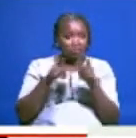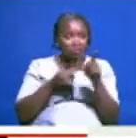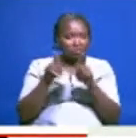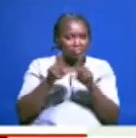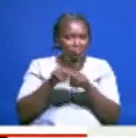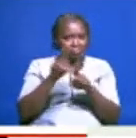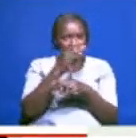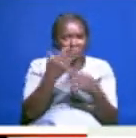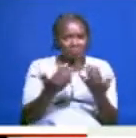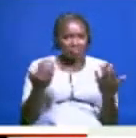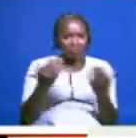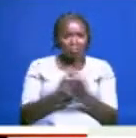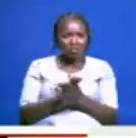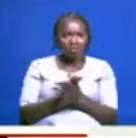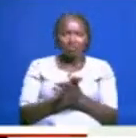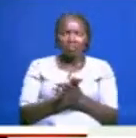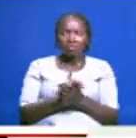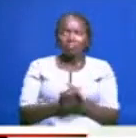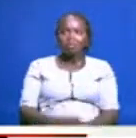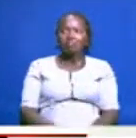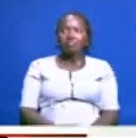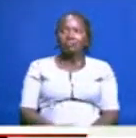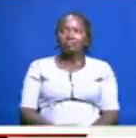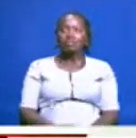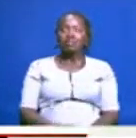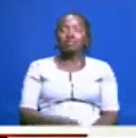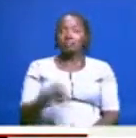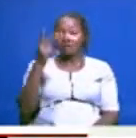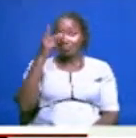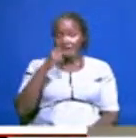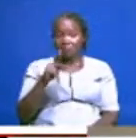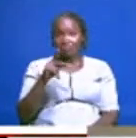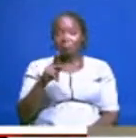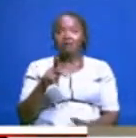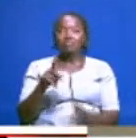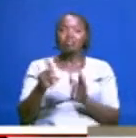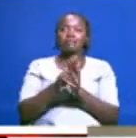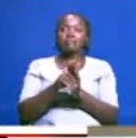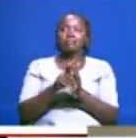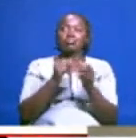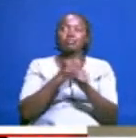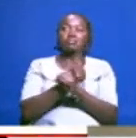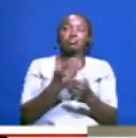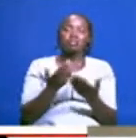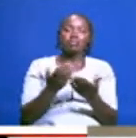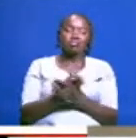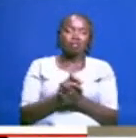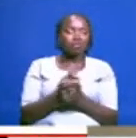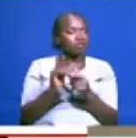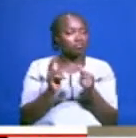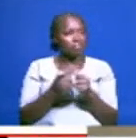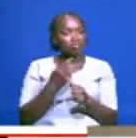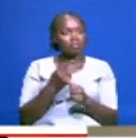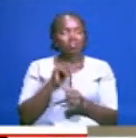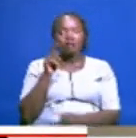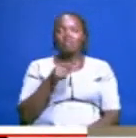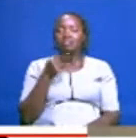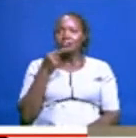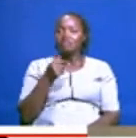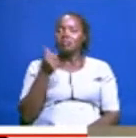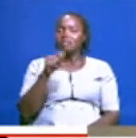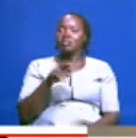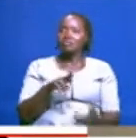Let us prepare policies and regulations to guard that. All right. Thank you. I think, first of all, I must say, in any